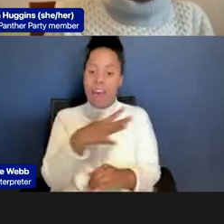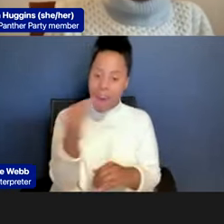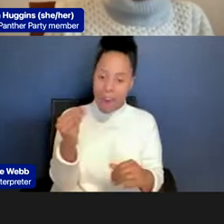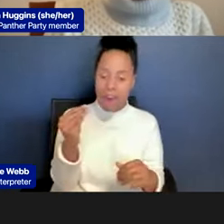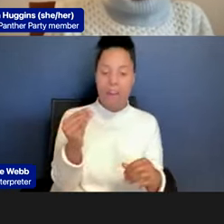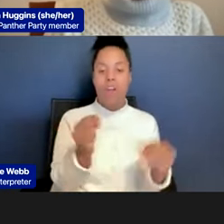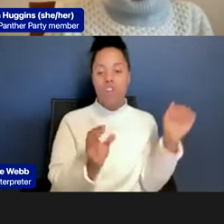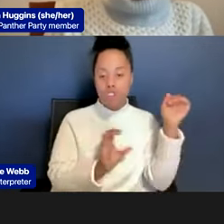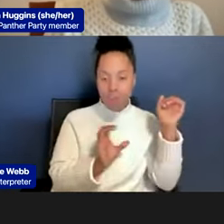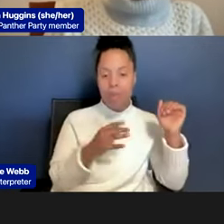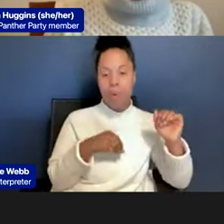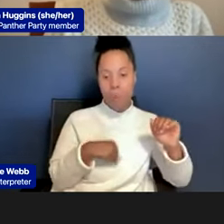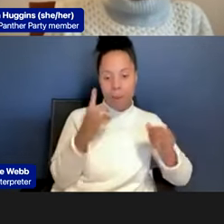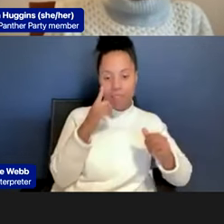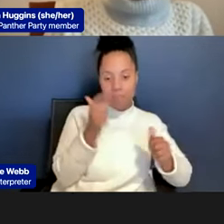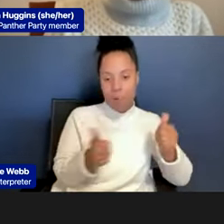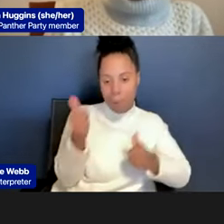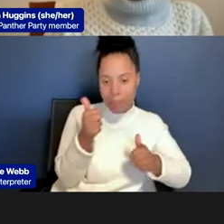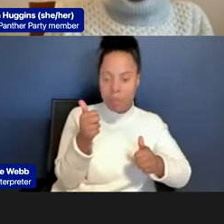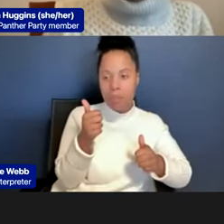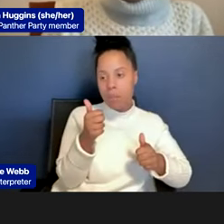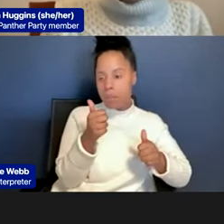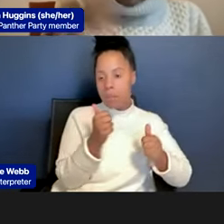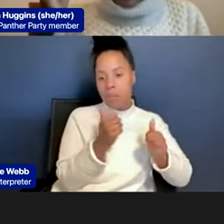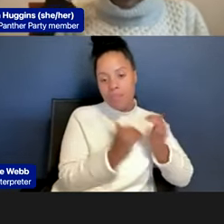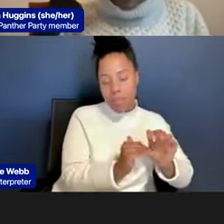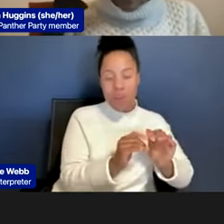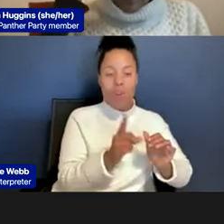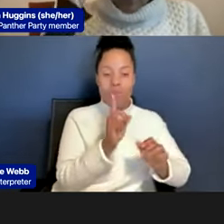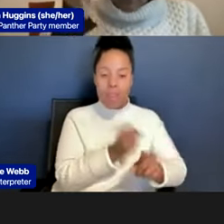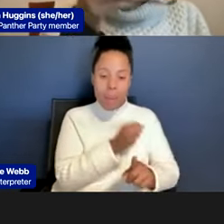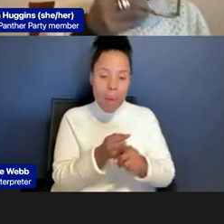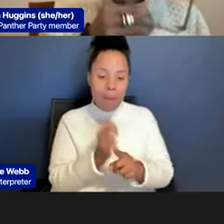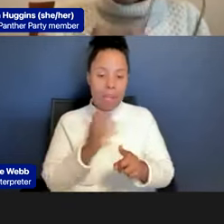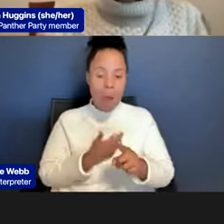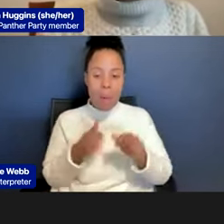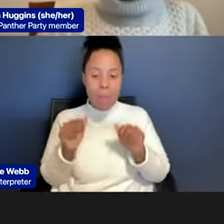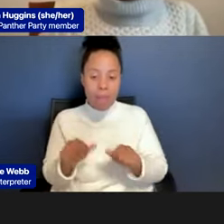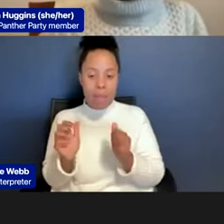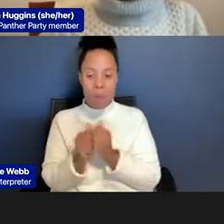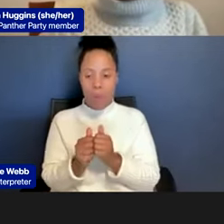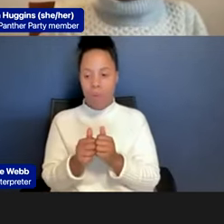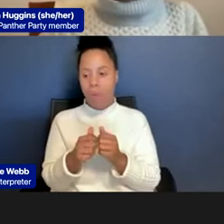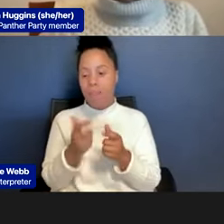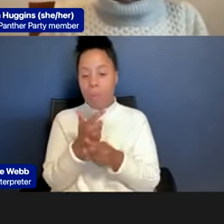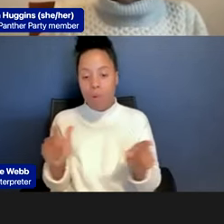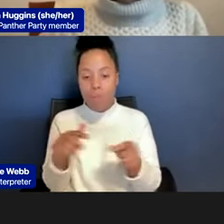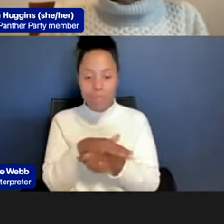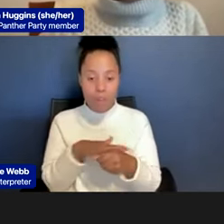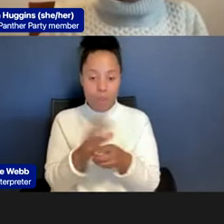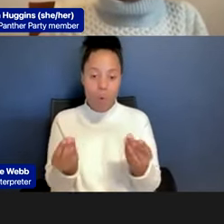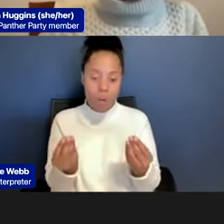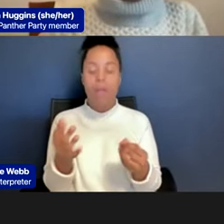run state, which have constrained our actions not only in terms of liberated territory, but also in terms of our work on Cop City.